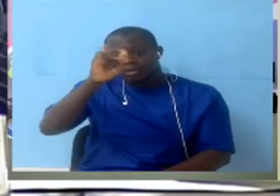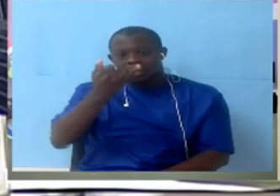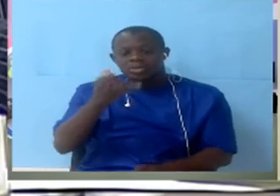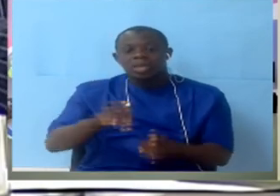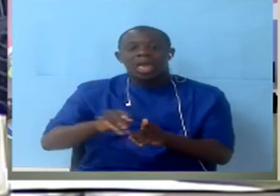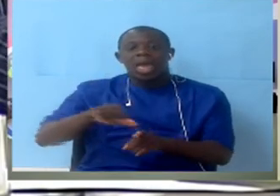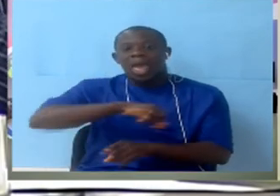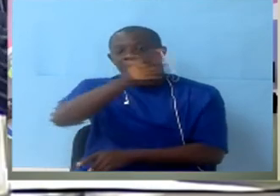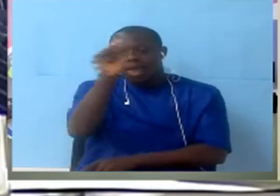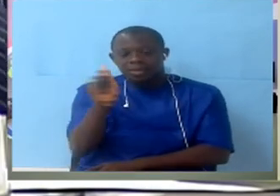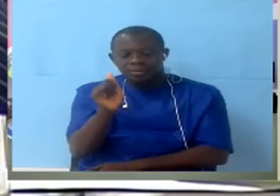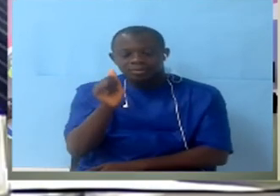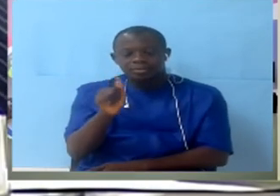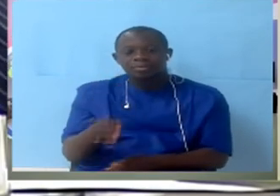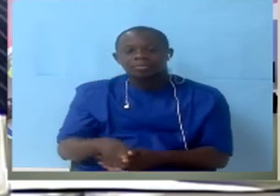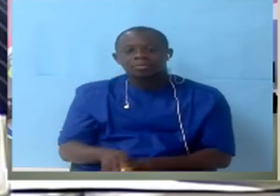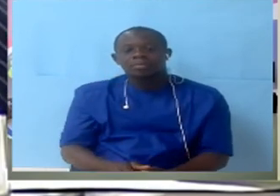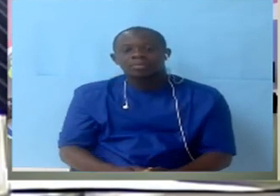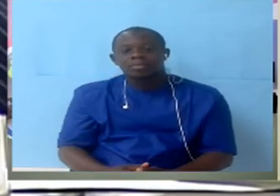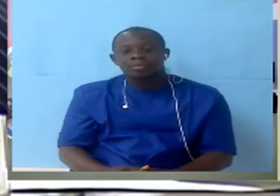They deployed the